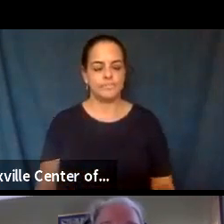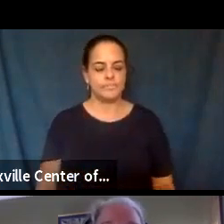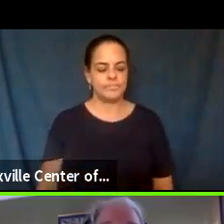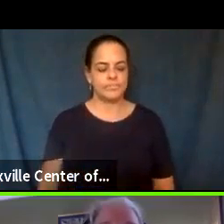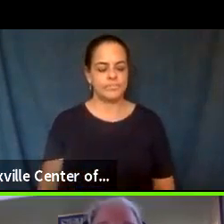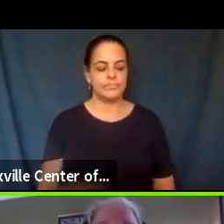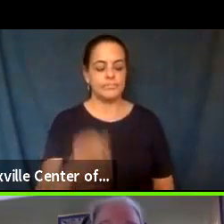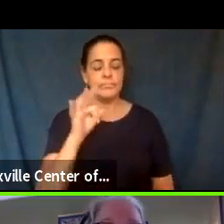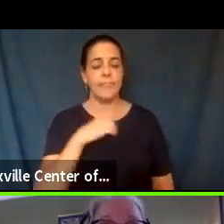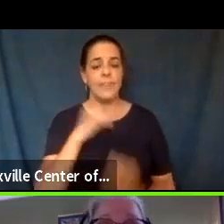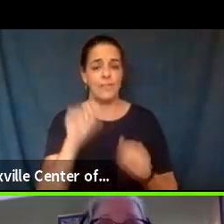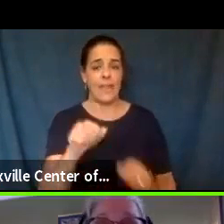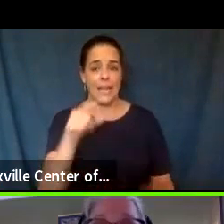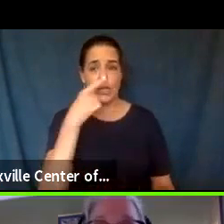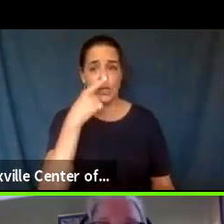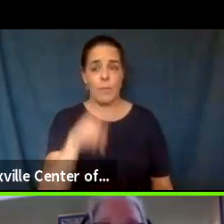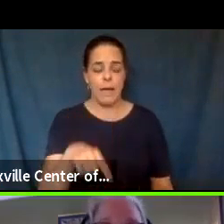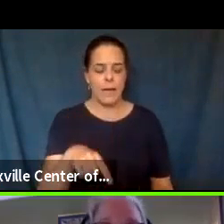If I may,